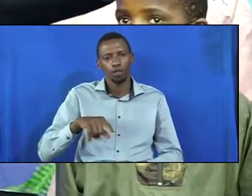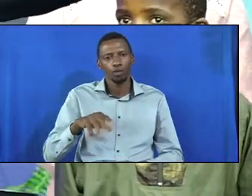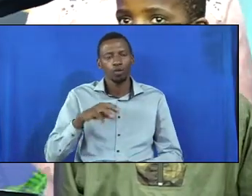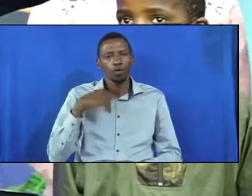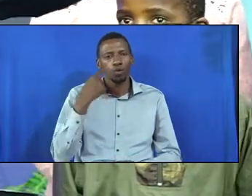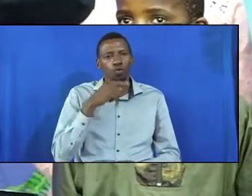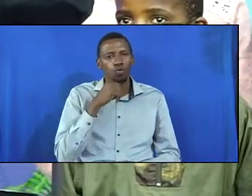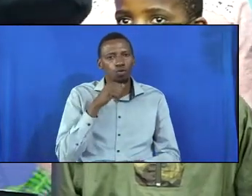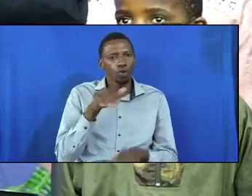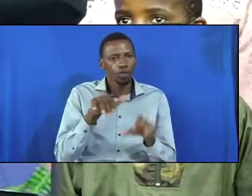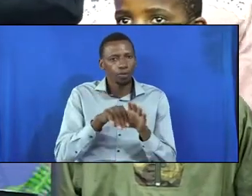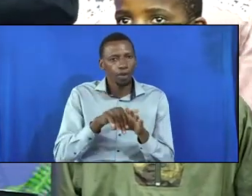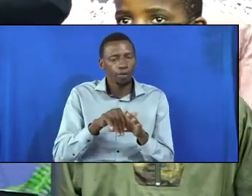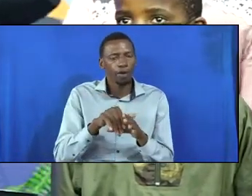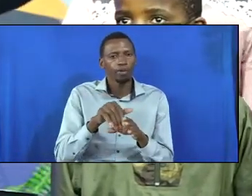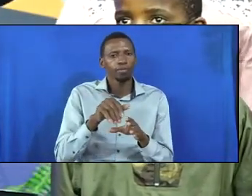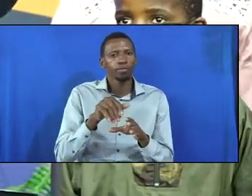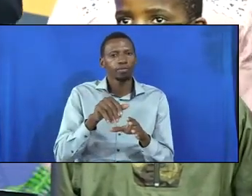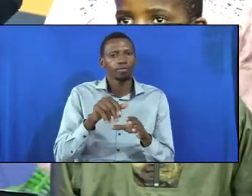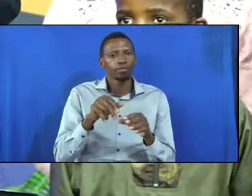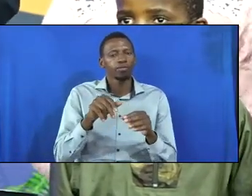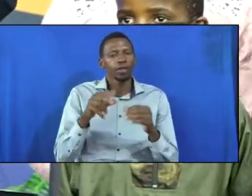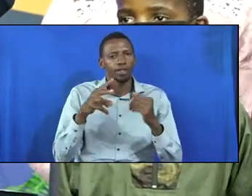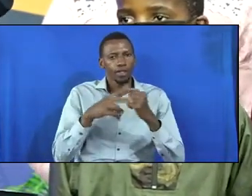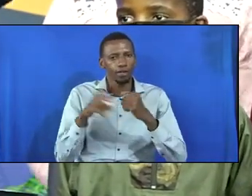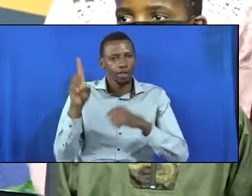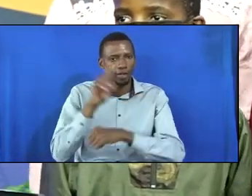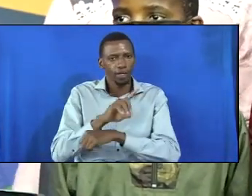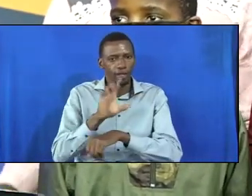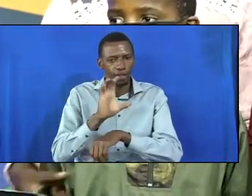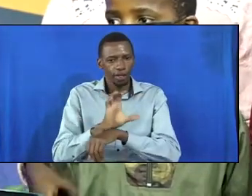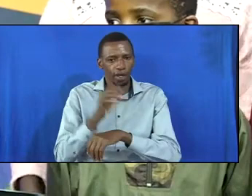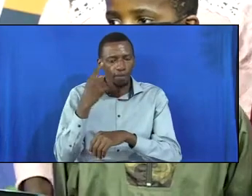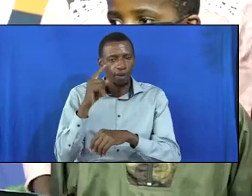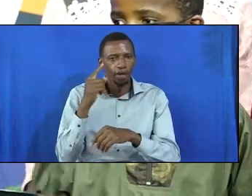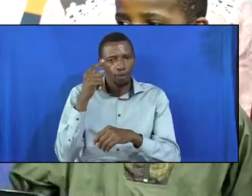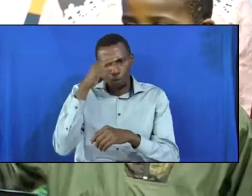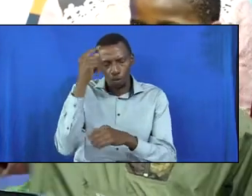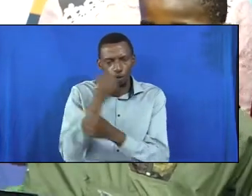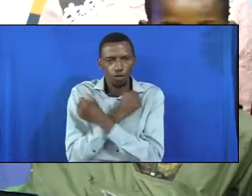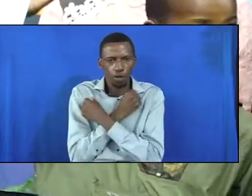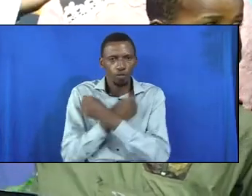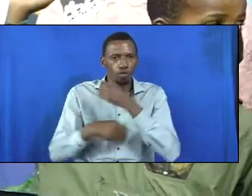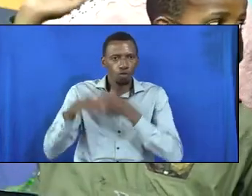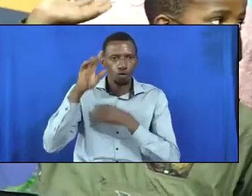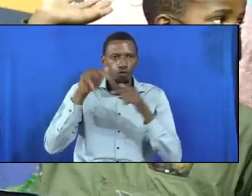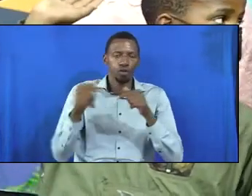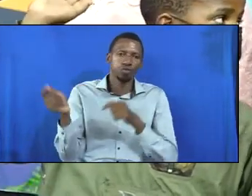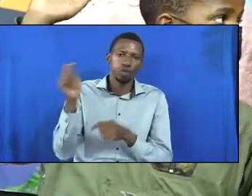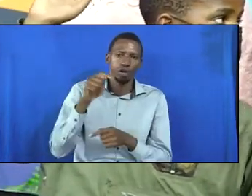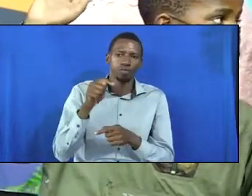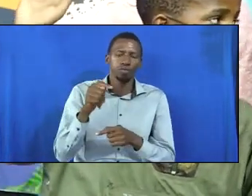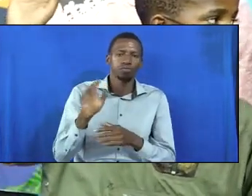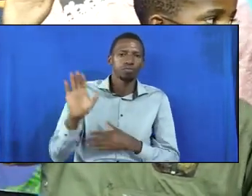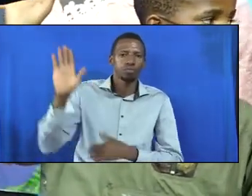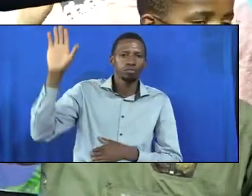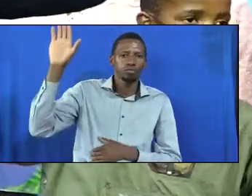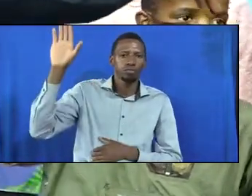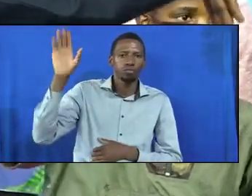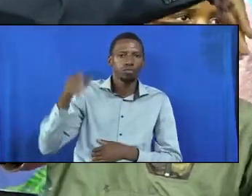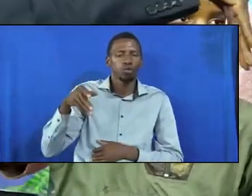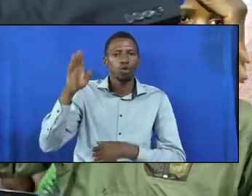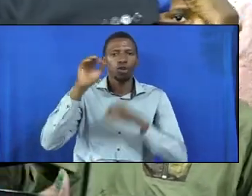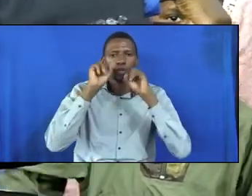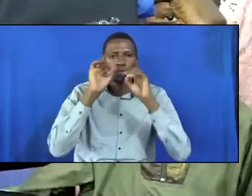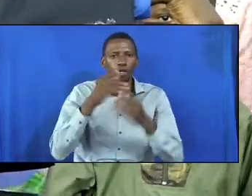SDS, but because of the love of God, they say, today we are coming. Raise up your hands. God bless you abundantly. And church,